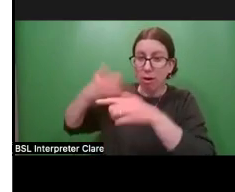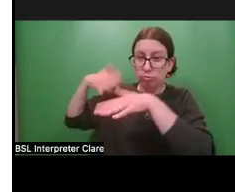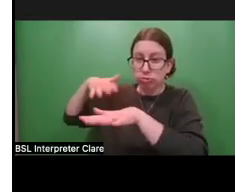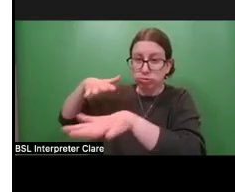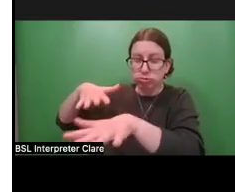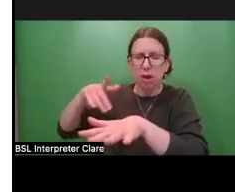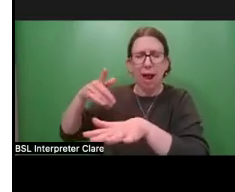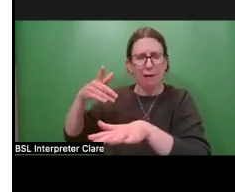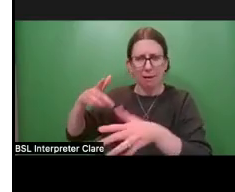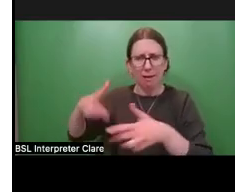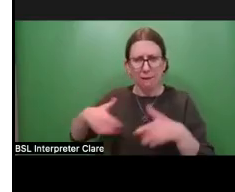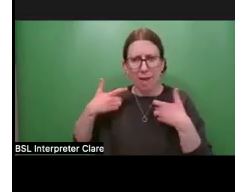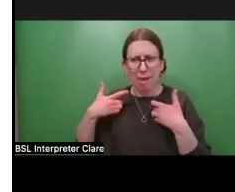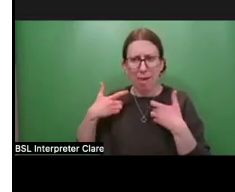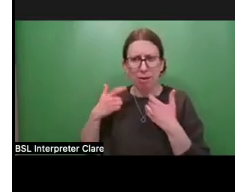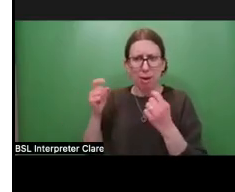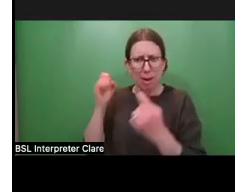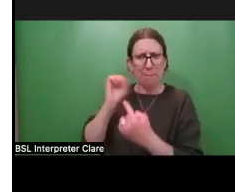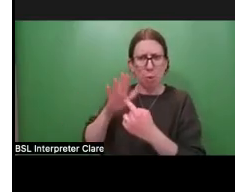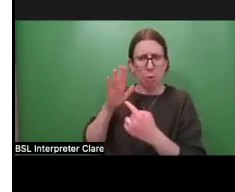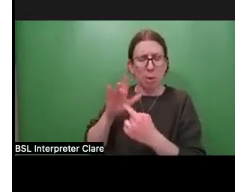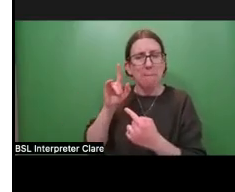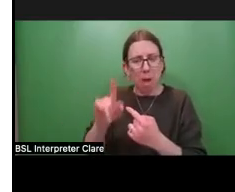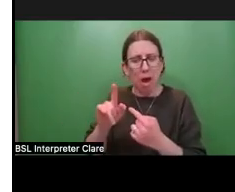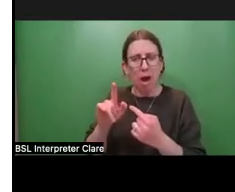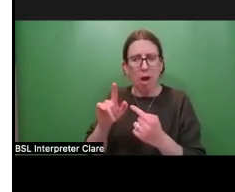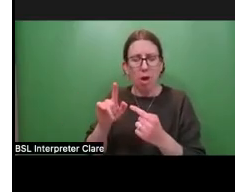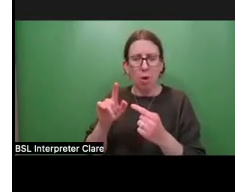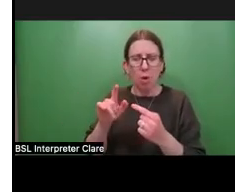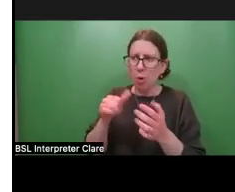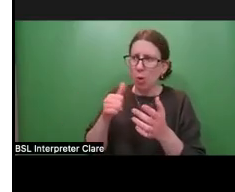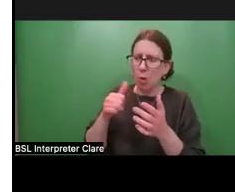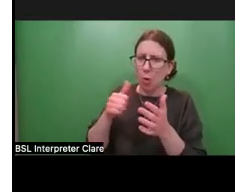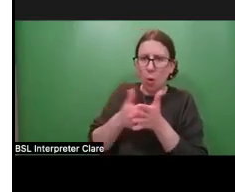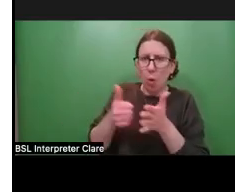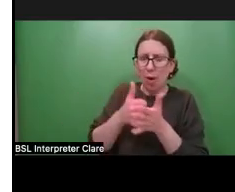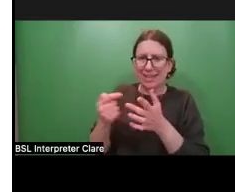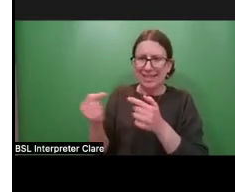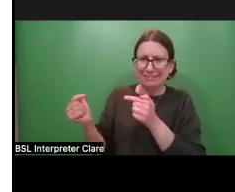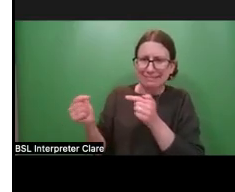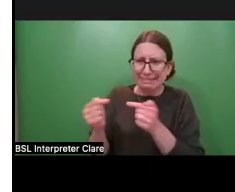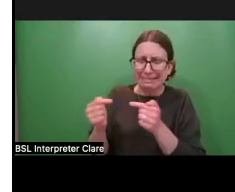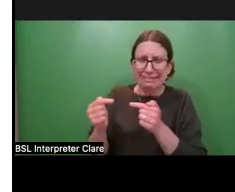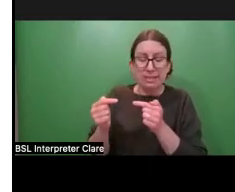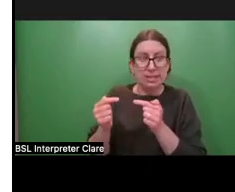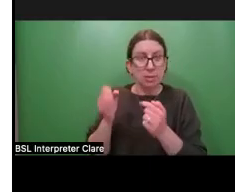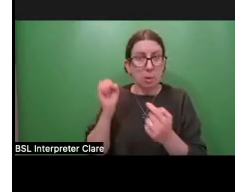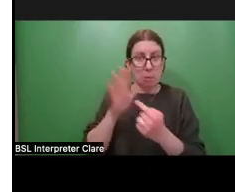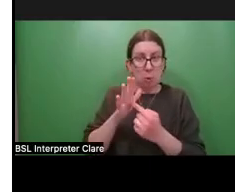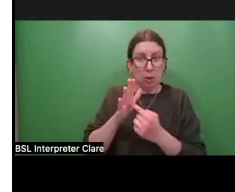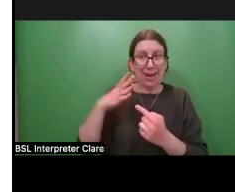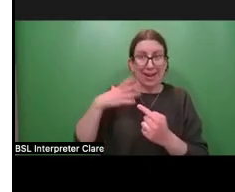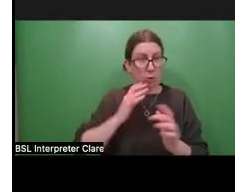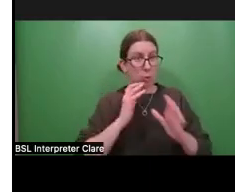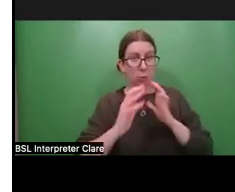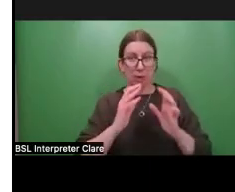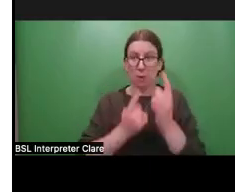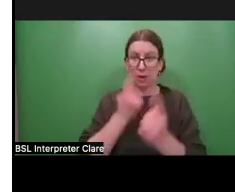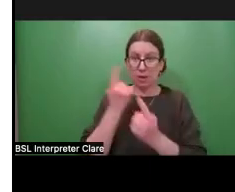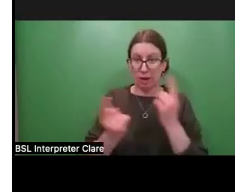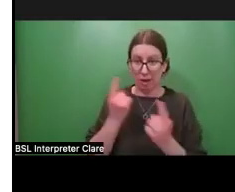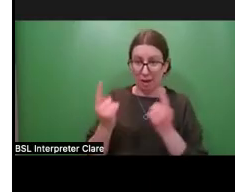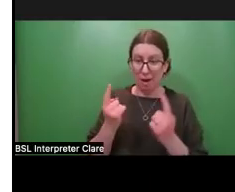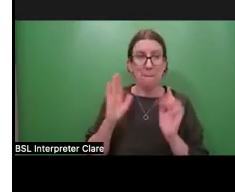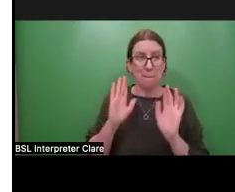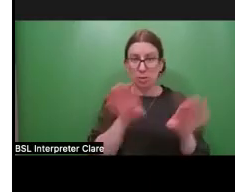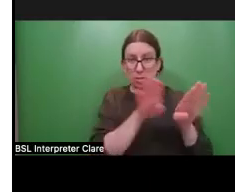still important. There's always this tension of, on the one hand, needing to communicate with each other and have democratic processes, but